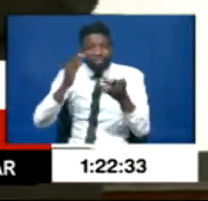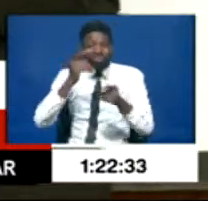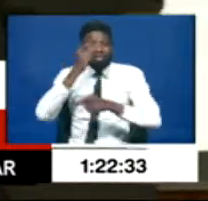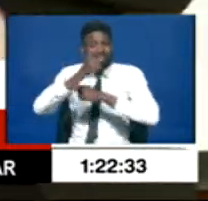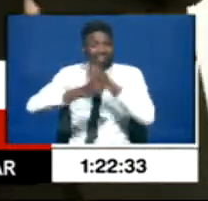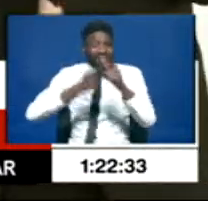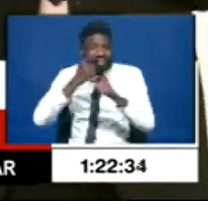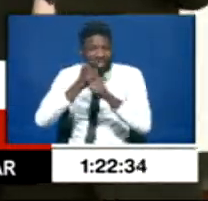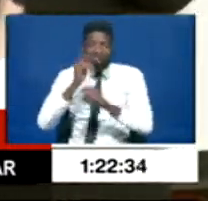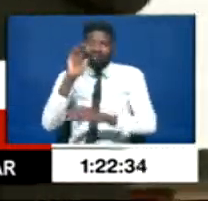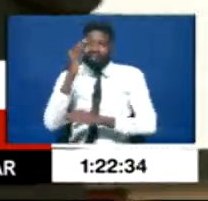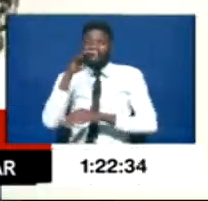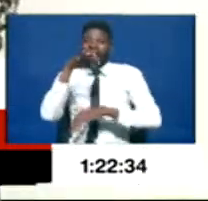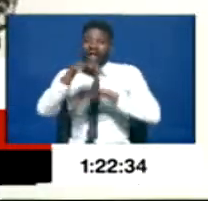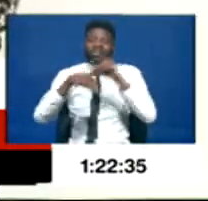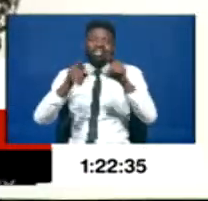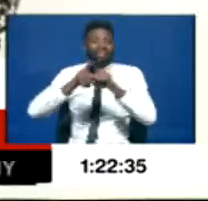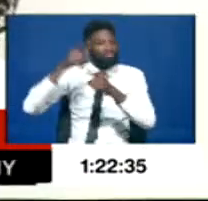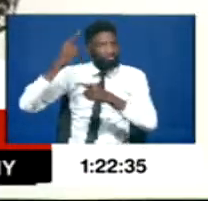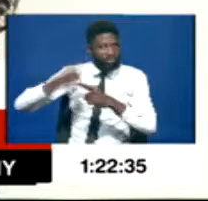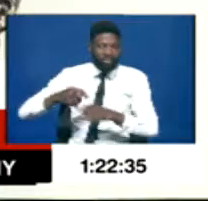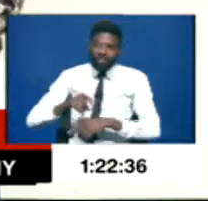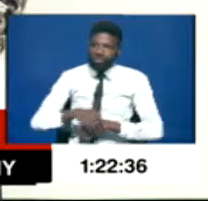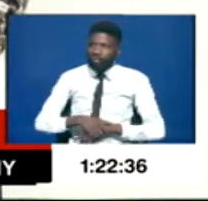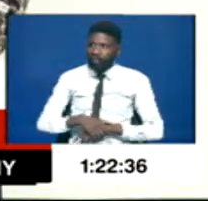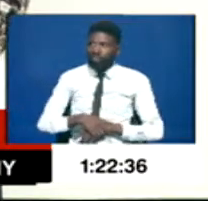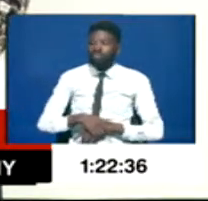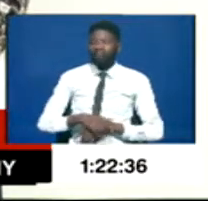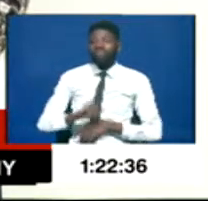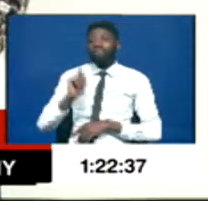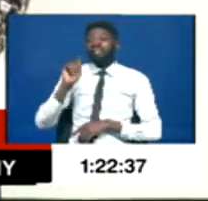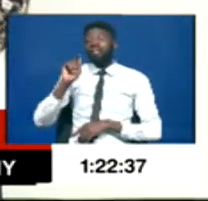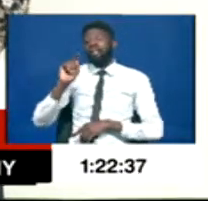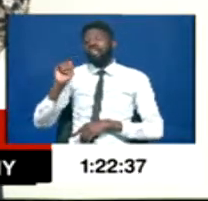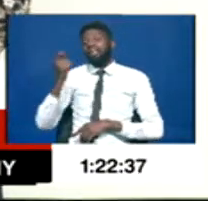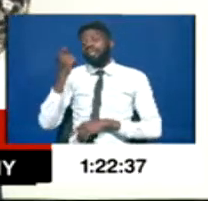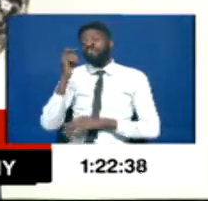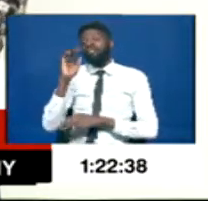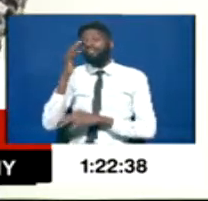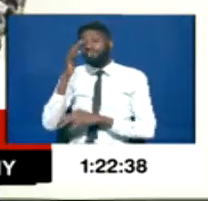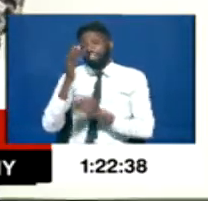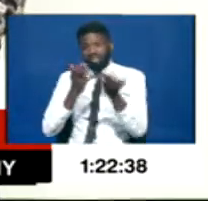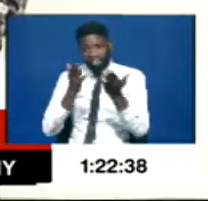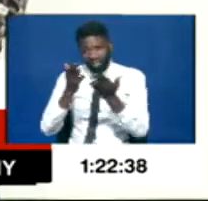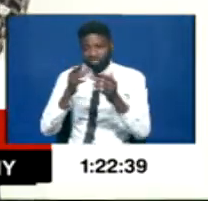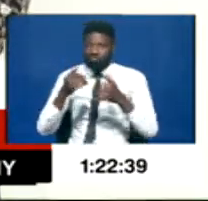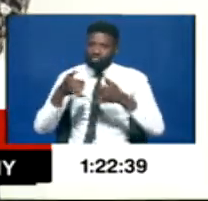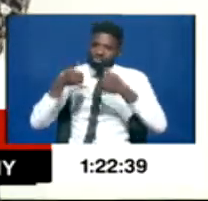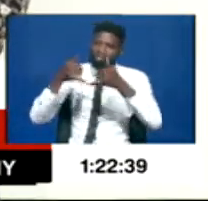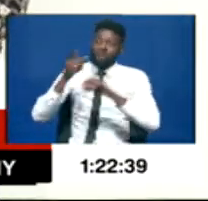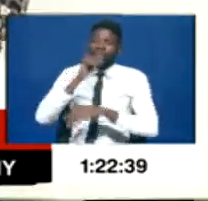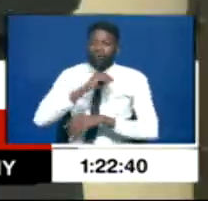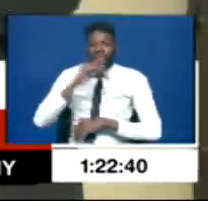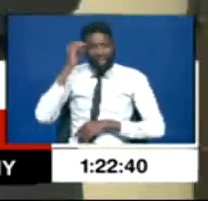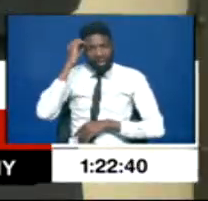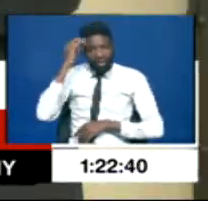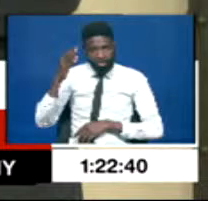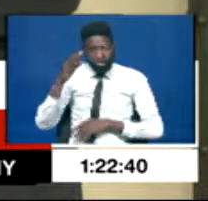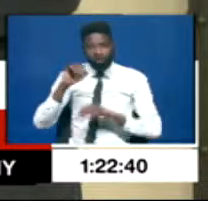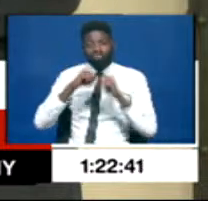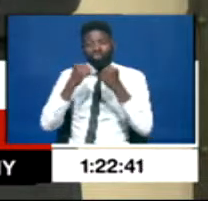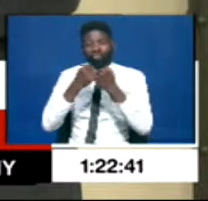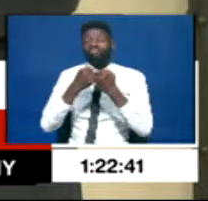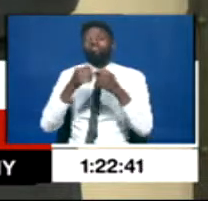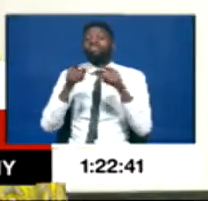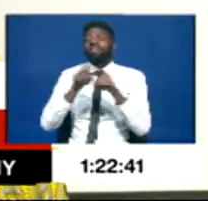Kenya Forest Service received the Forest Conservation Award. Kiambu CFA Alliance was lauded for their good work in social fence and forest restoration.